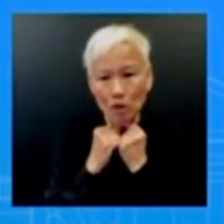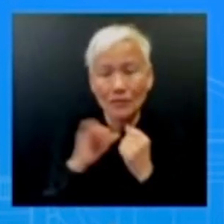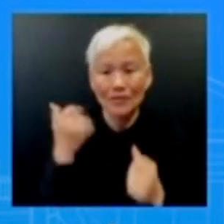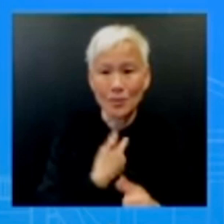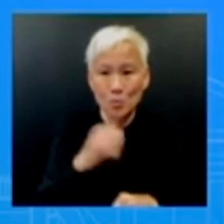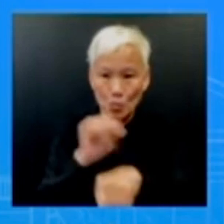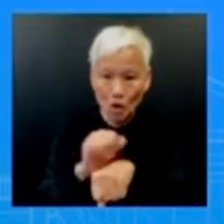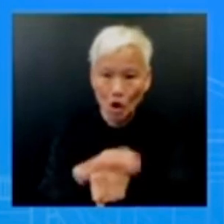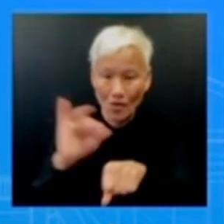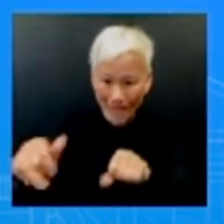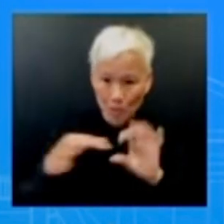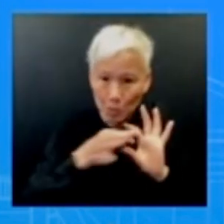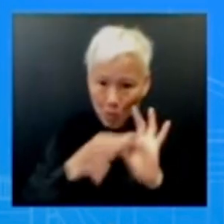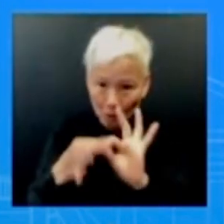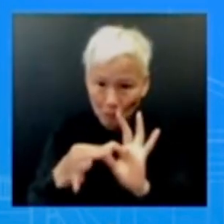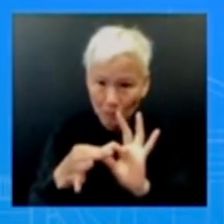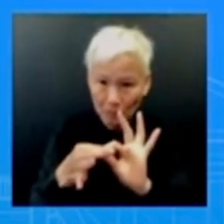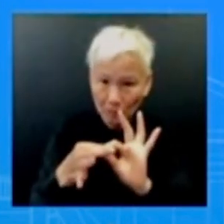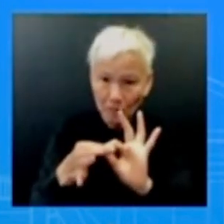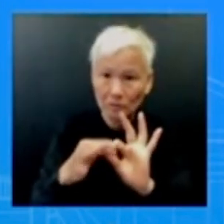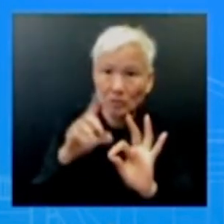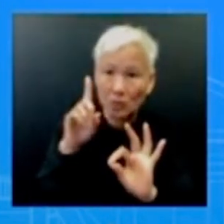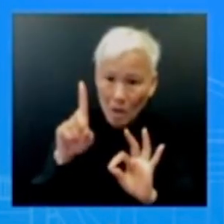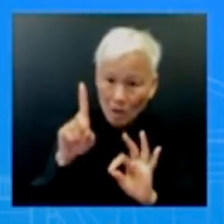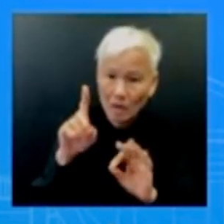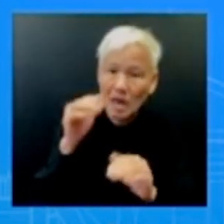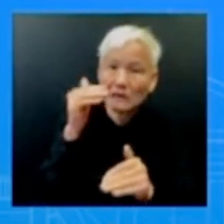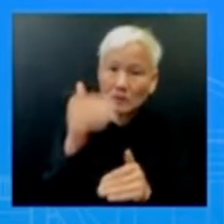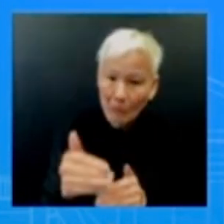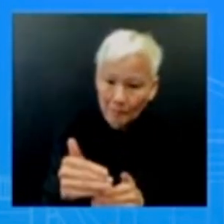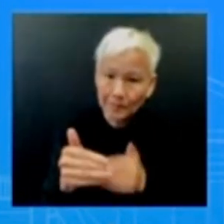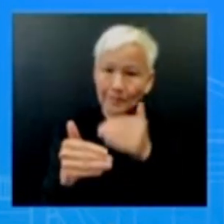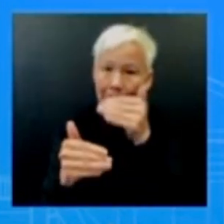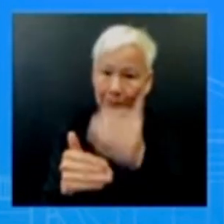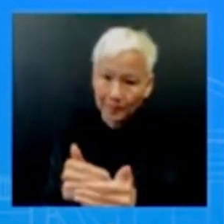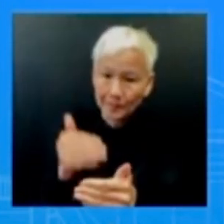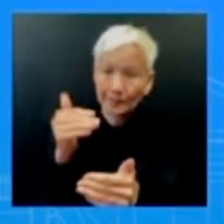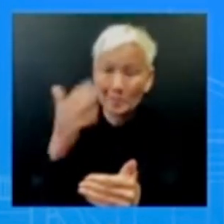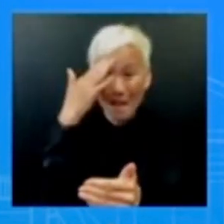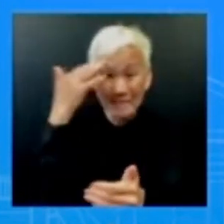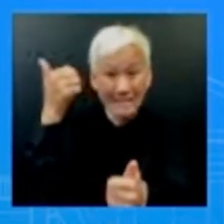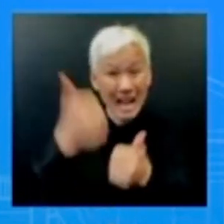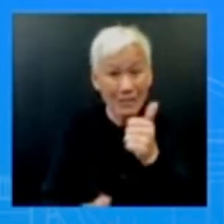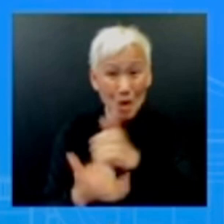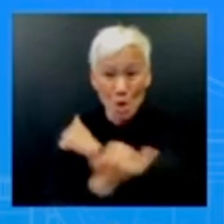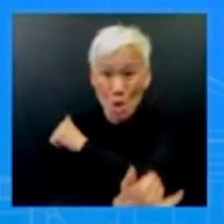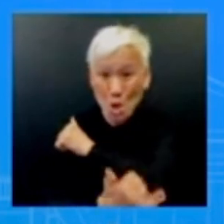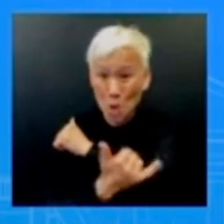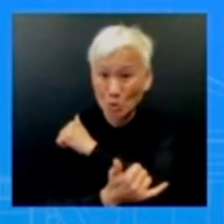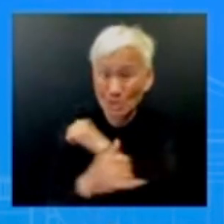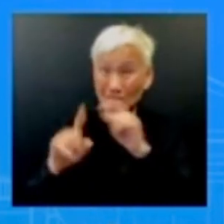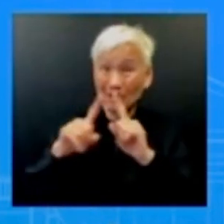time, because every country on the continent is different, has different needs,